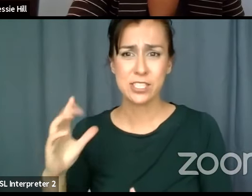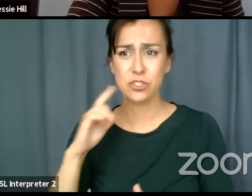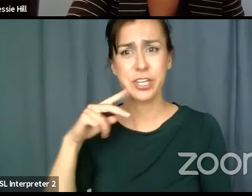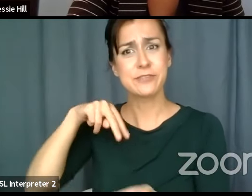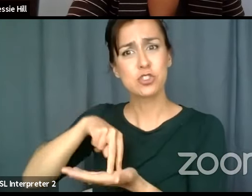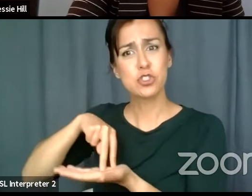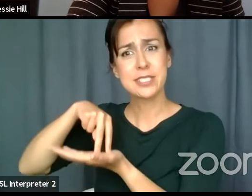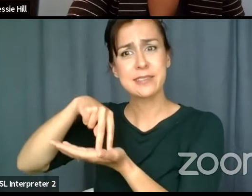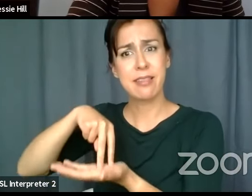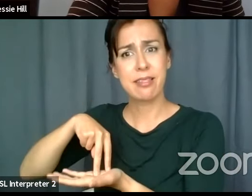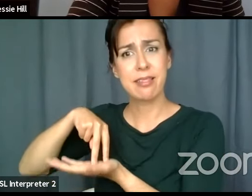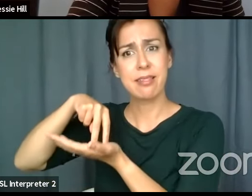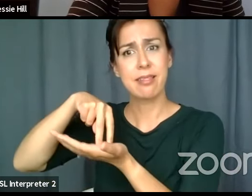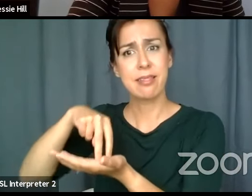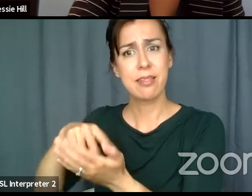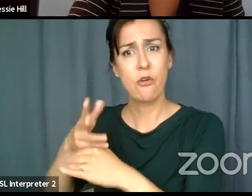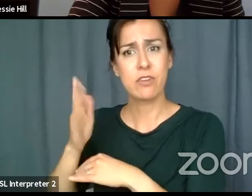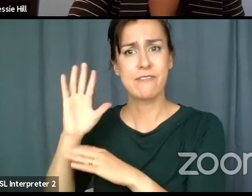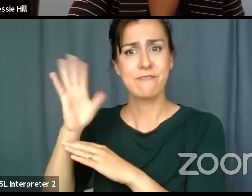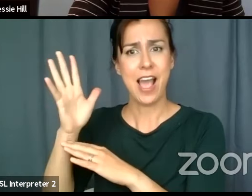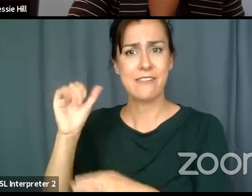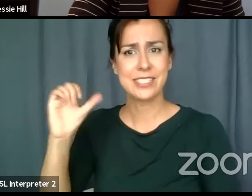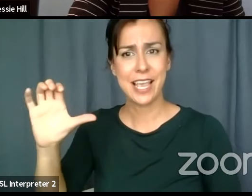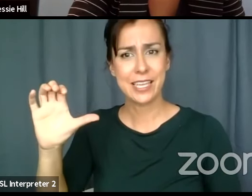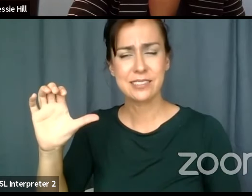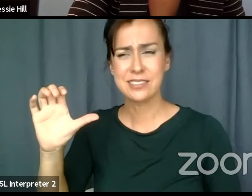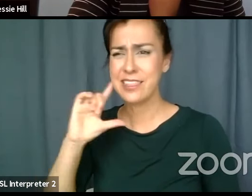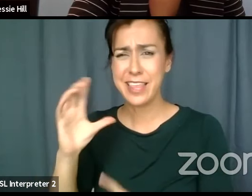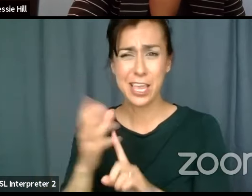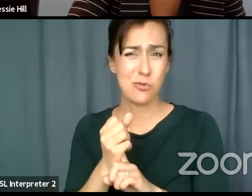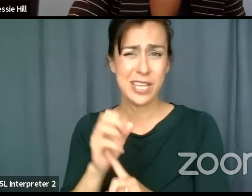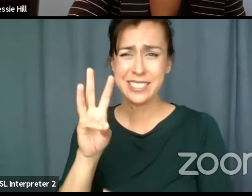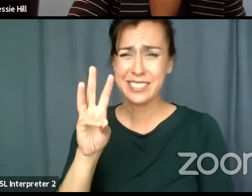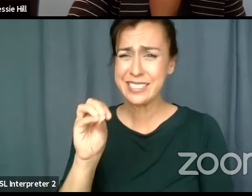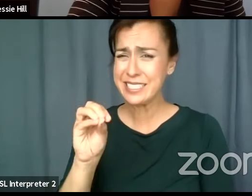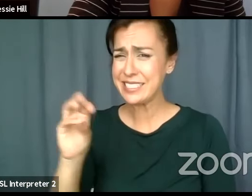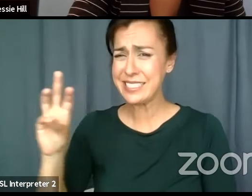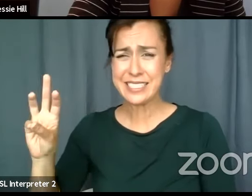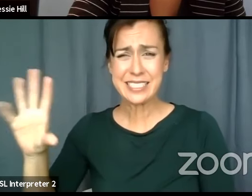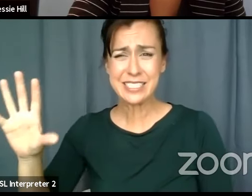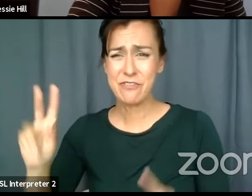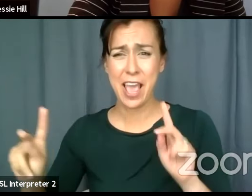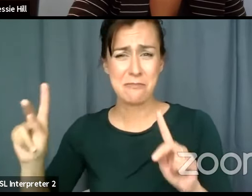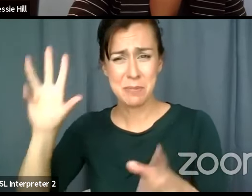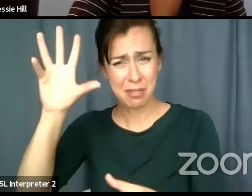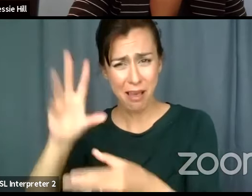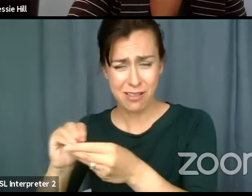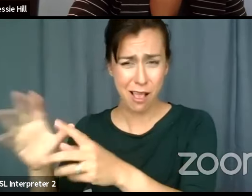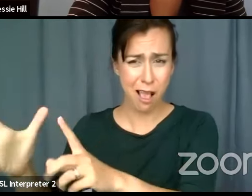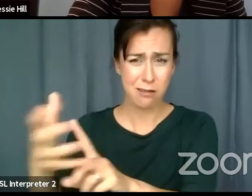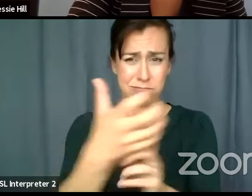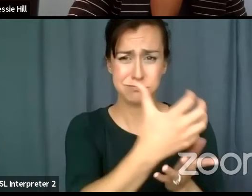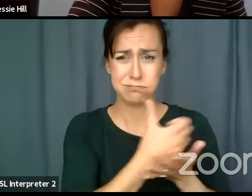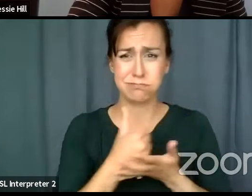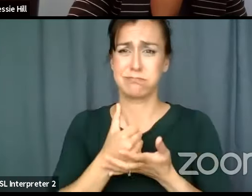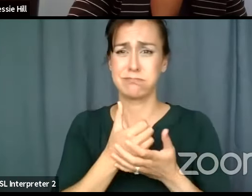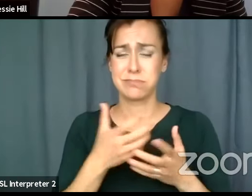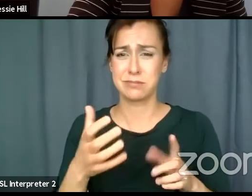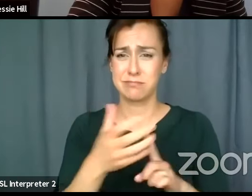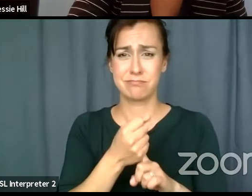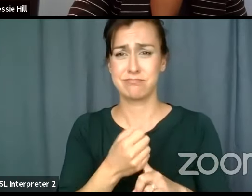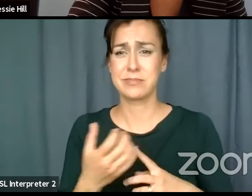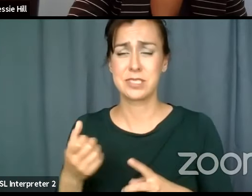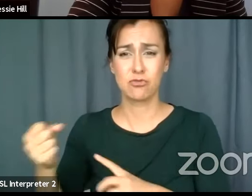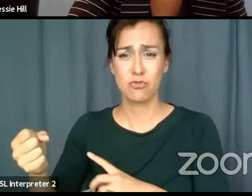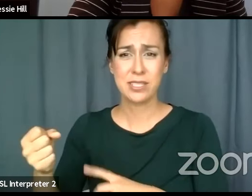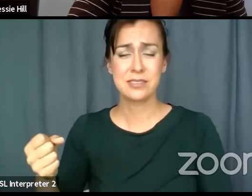5 seconds. And they arrested up to like 60, 65 people under that ordinance itself, saying that people